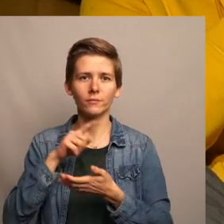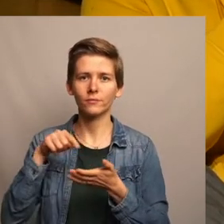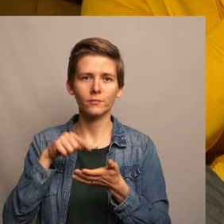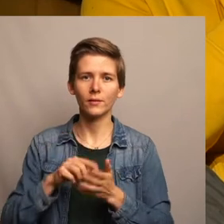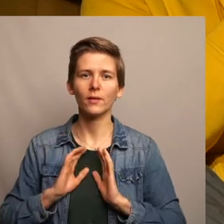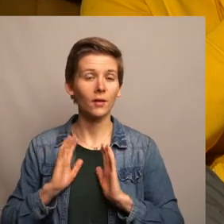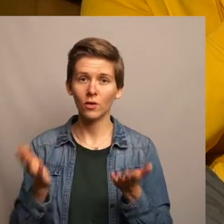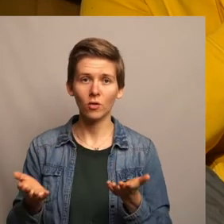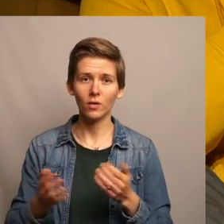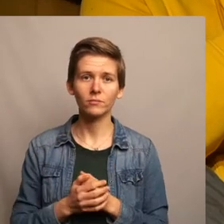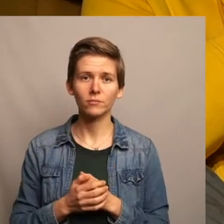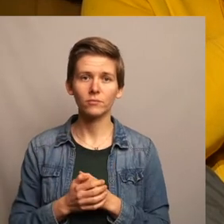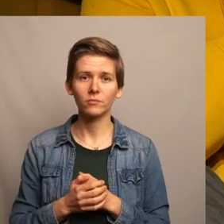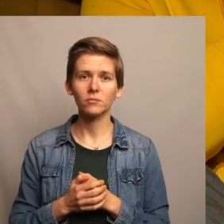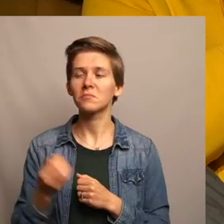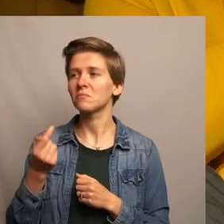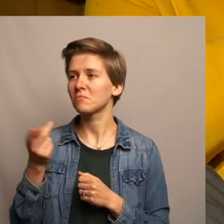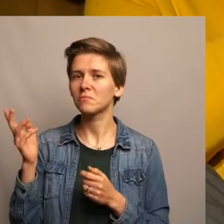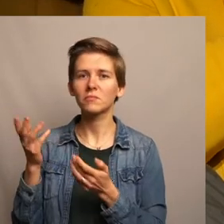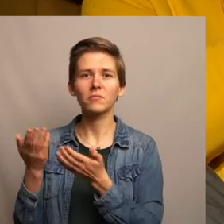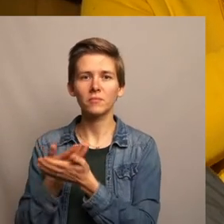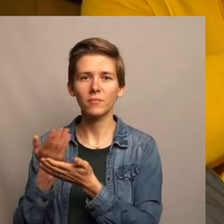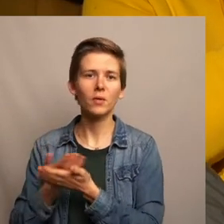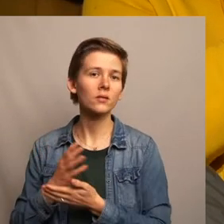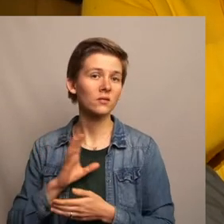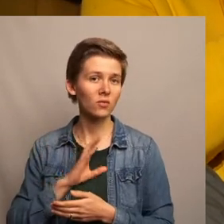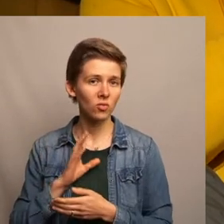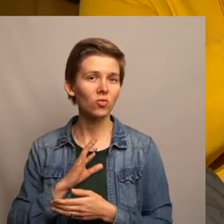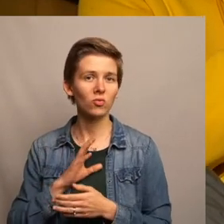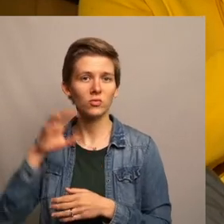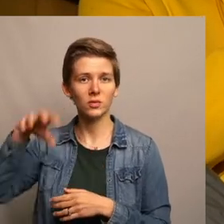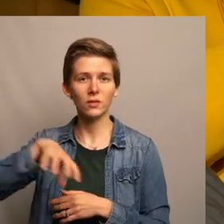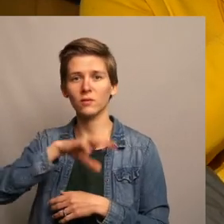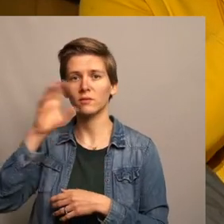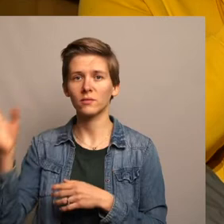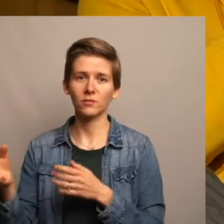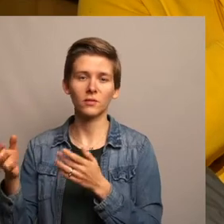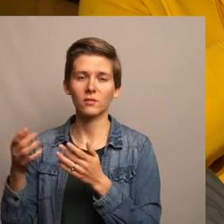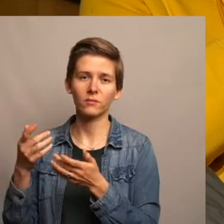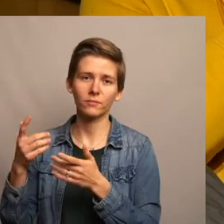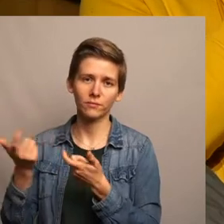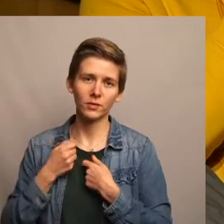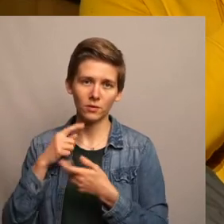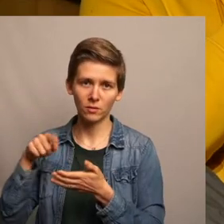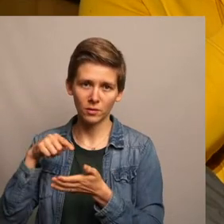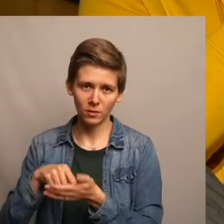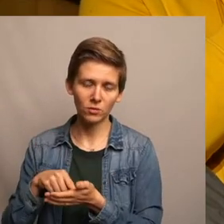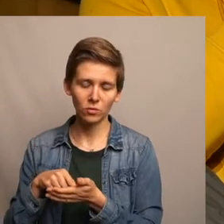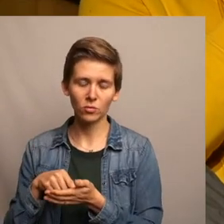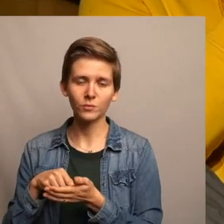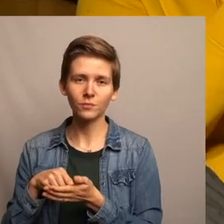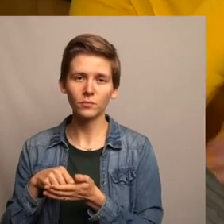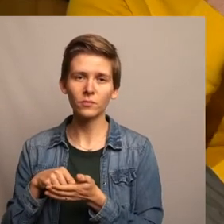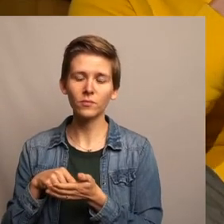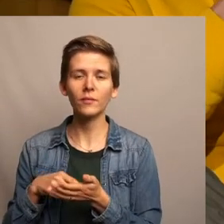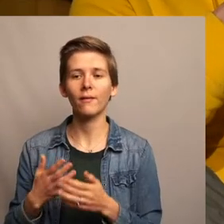is not possible. You have other countries who make rainbow asylum seeker places where people can be faced, so they don't need to feel